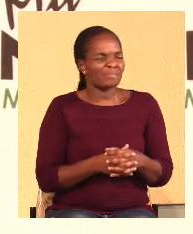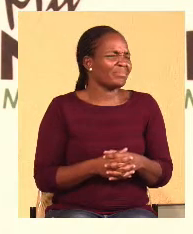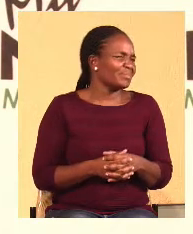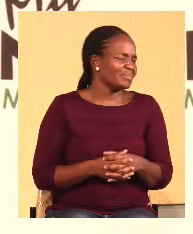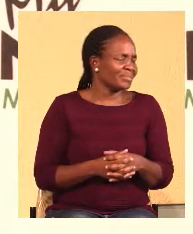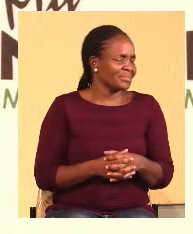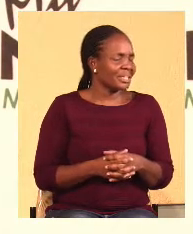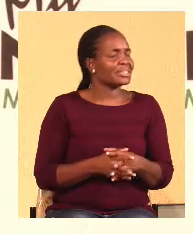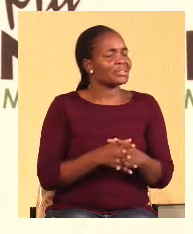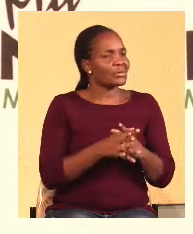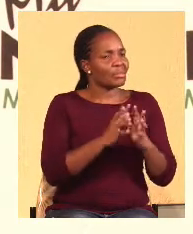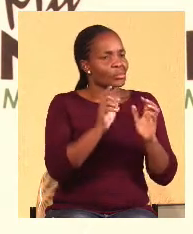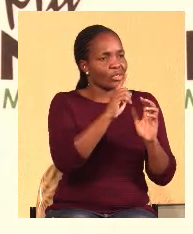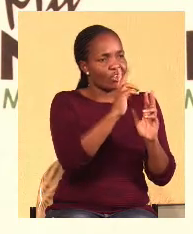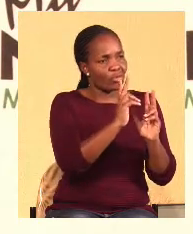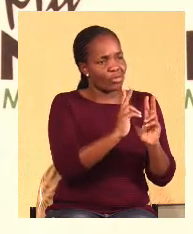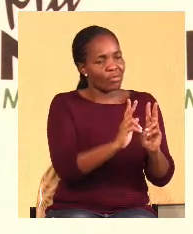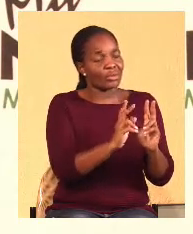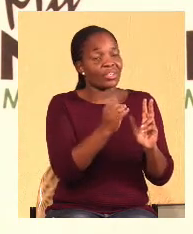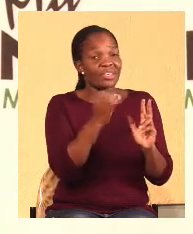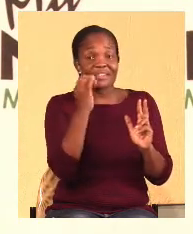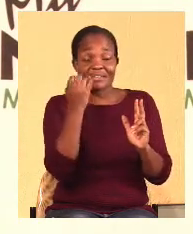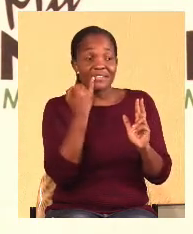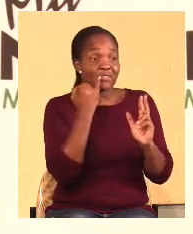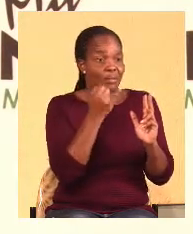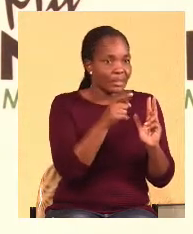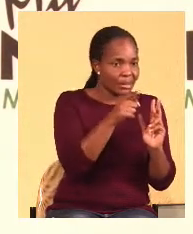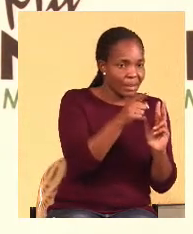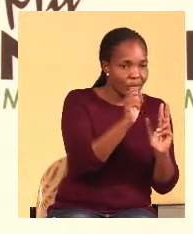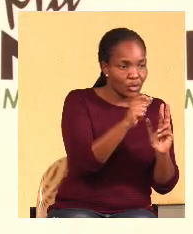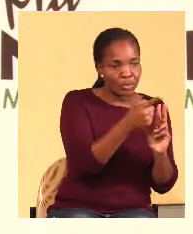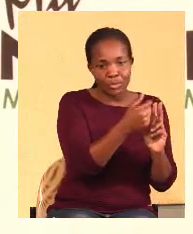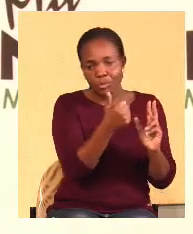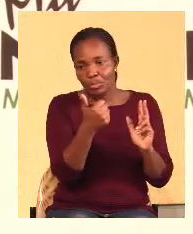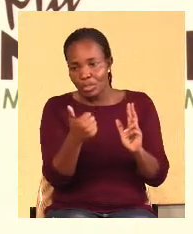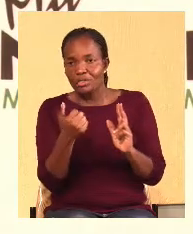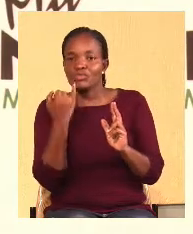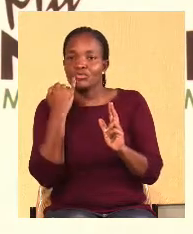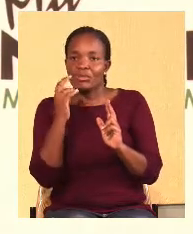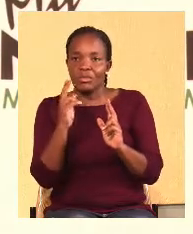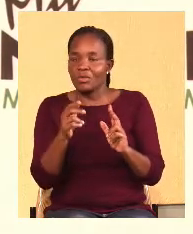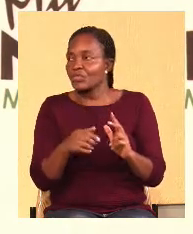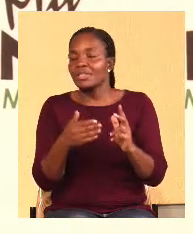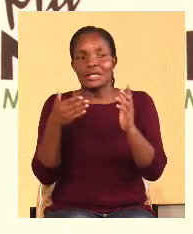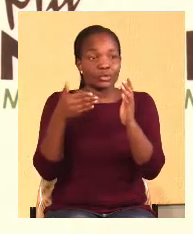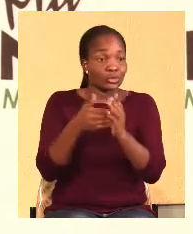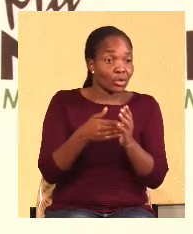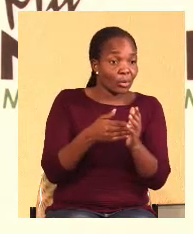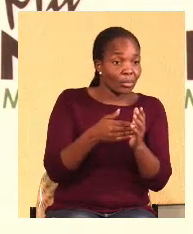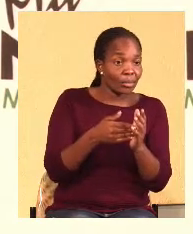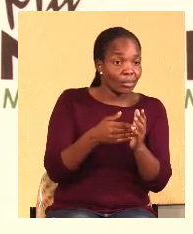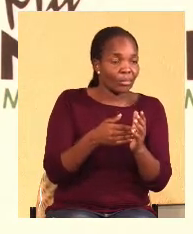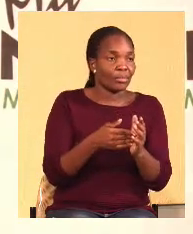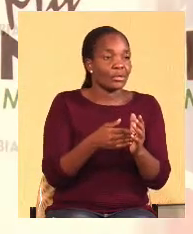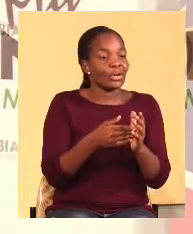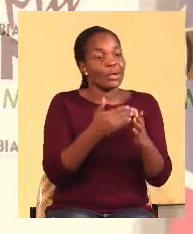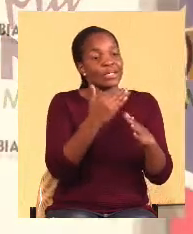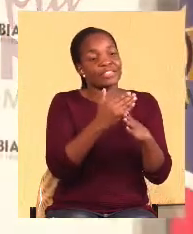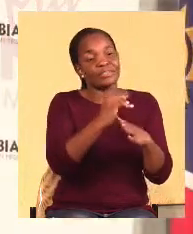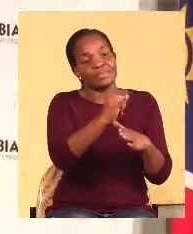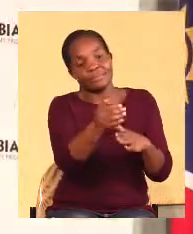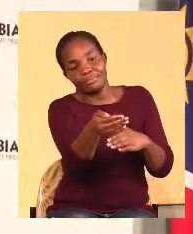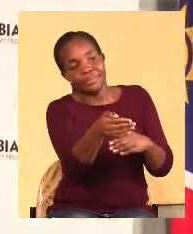come forth with the information so that we can make sure that such kind of practice is stopped or minimized. Thank you. Thank you very much, Mr.